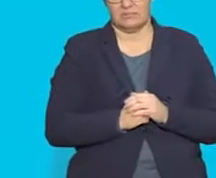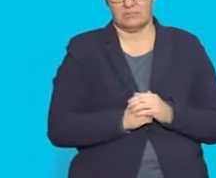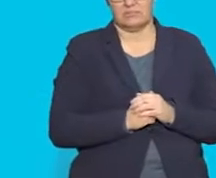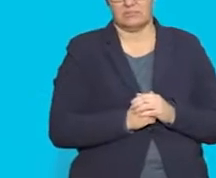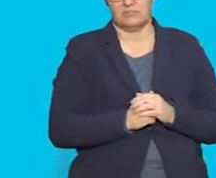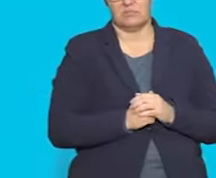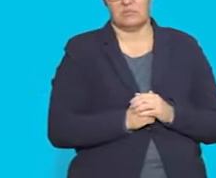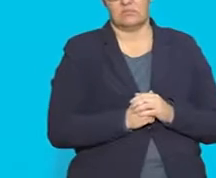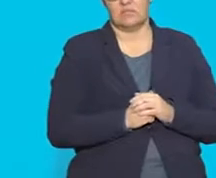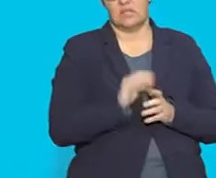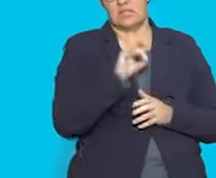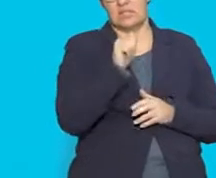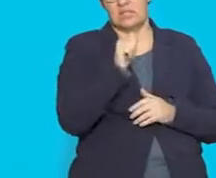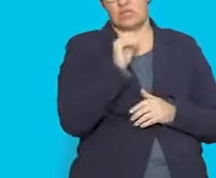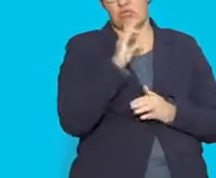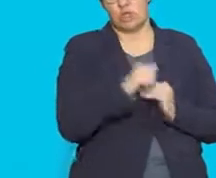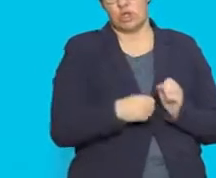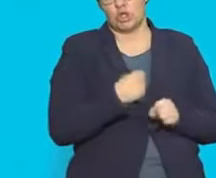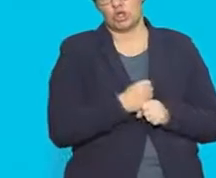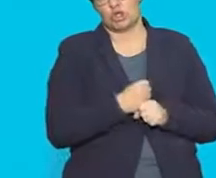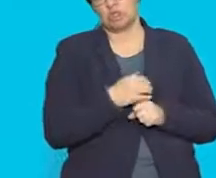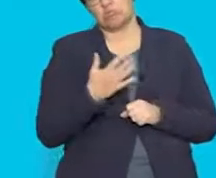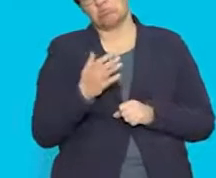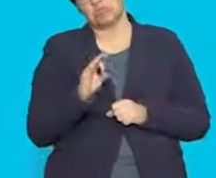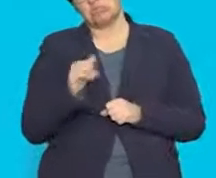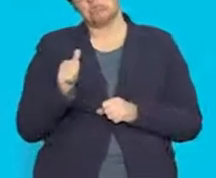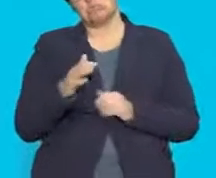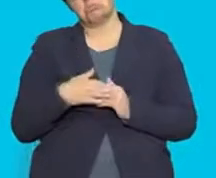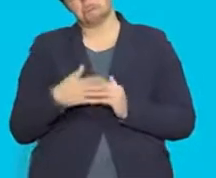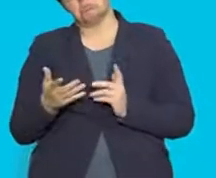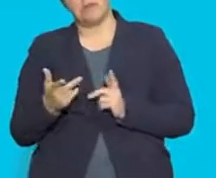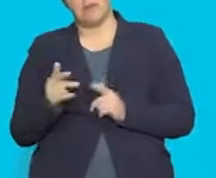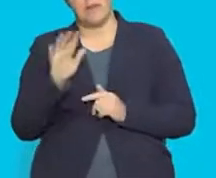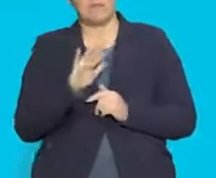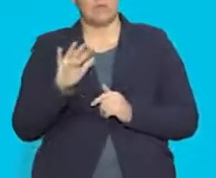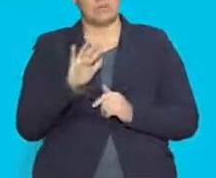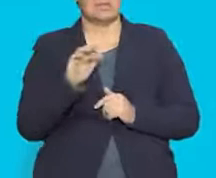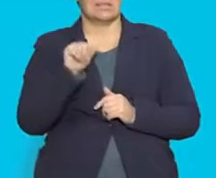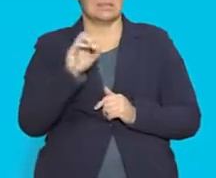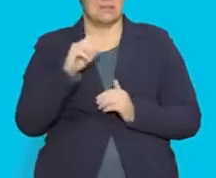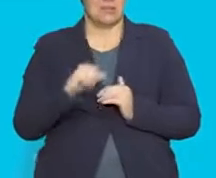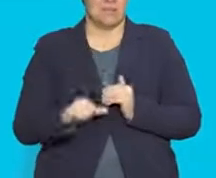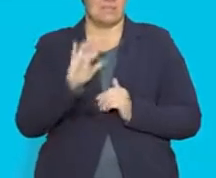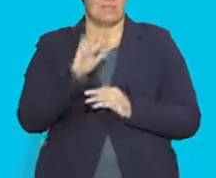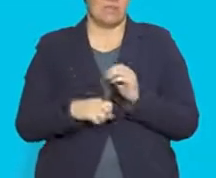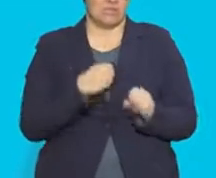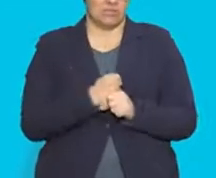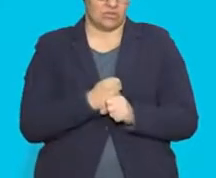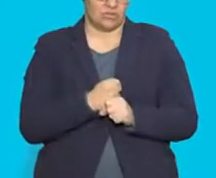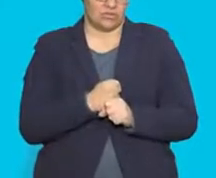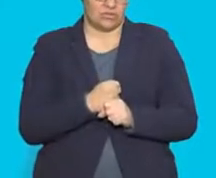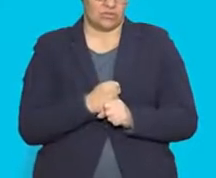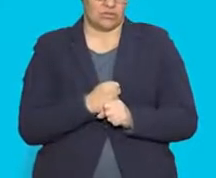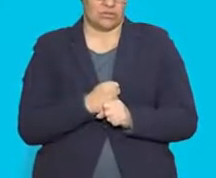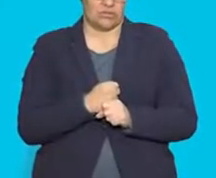36 months is like 3 years, another 36 months, you know. So 60 months is like 5 years, and then